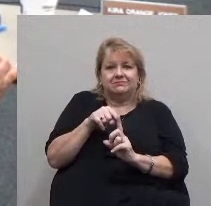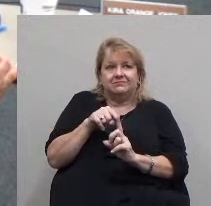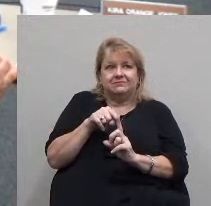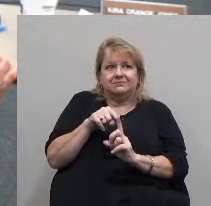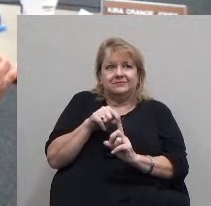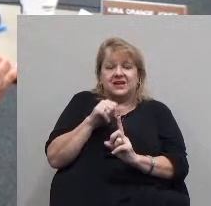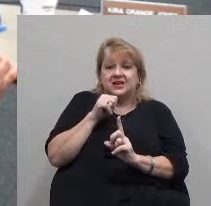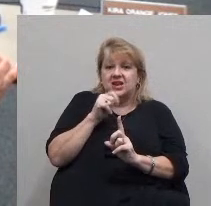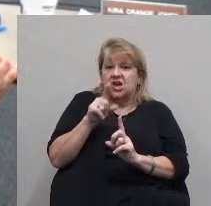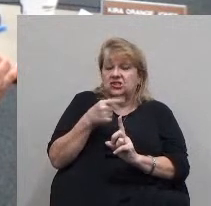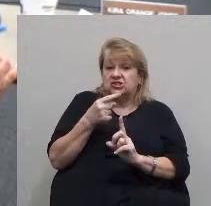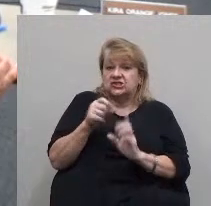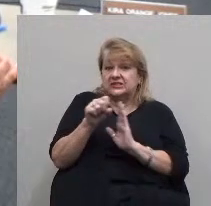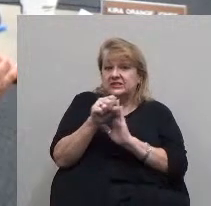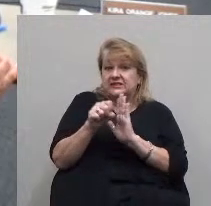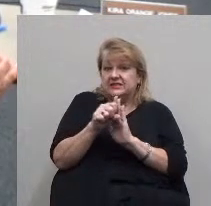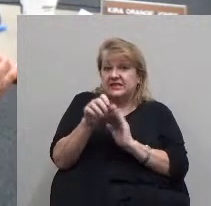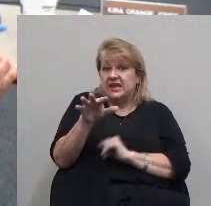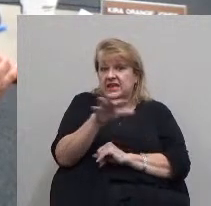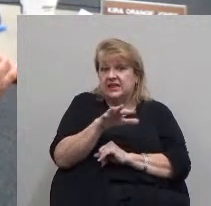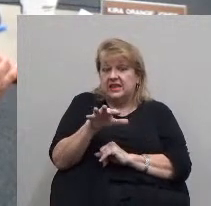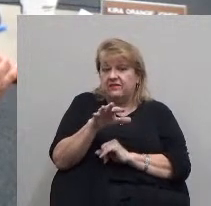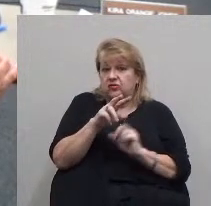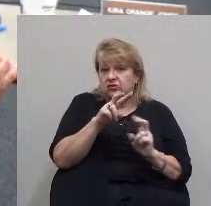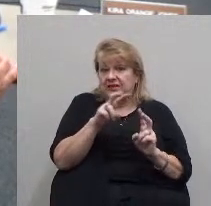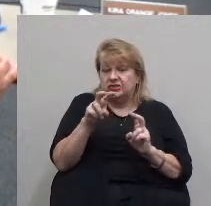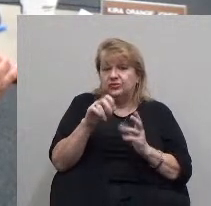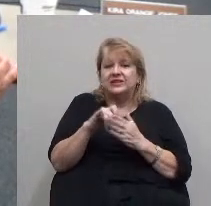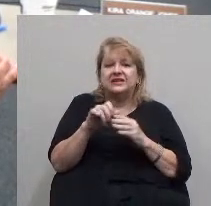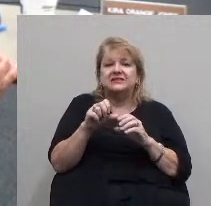not just a state level issue. That's a local